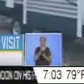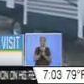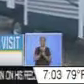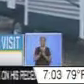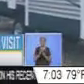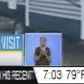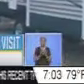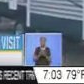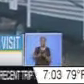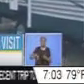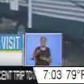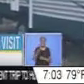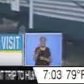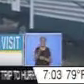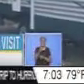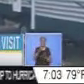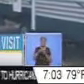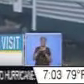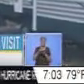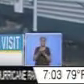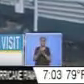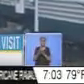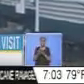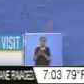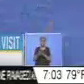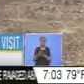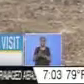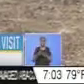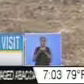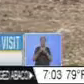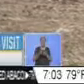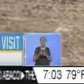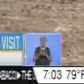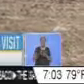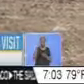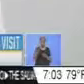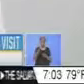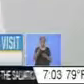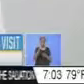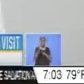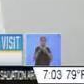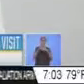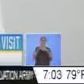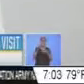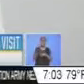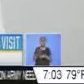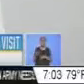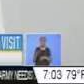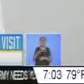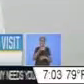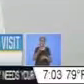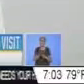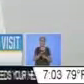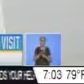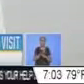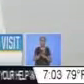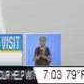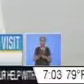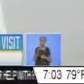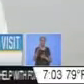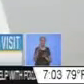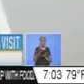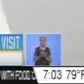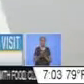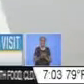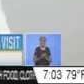a $10,000 grant to hurricane-hit families for building supplies and labor. The fund